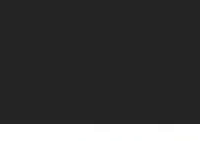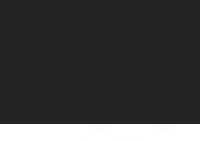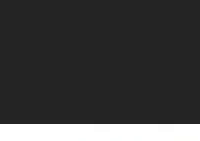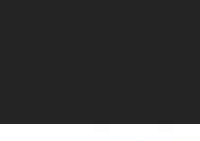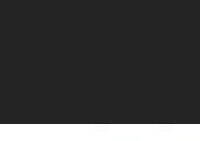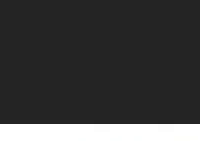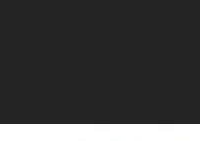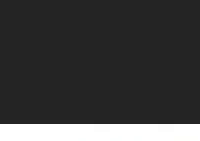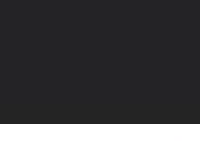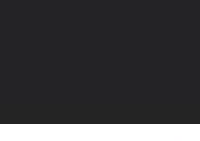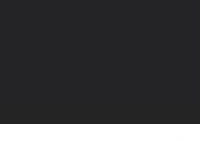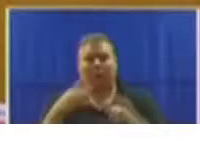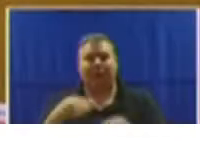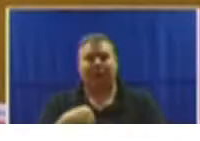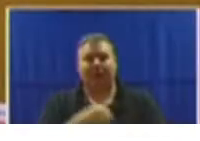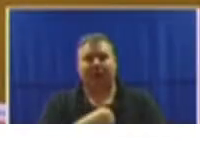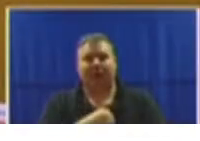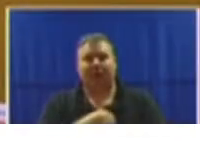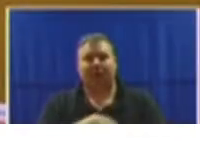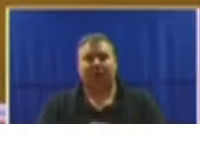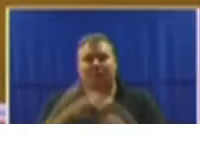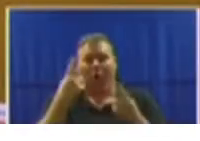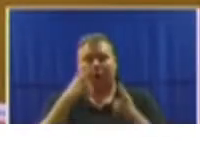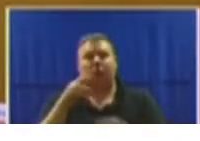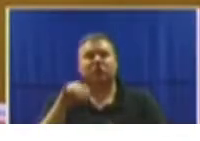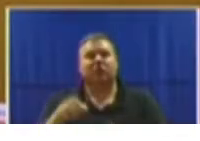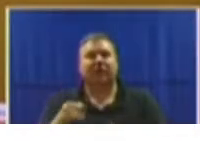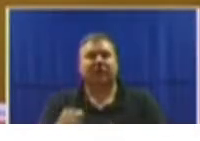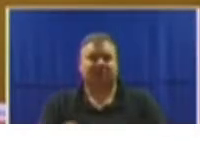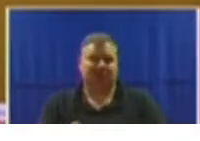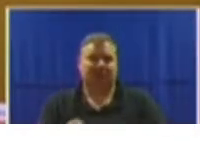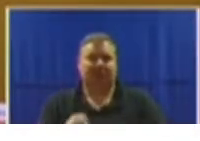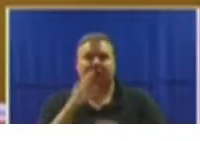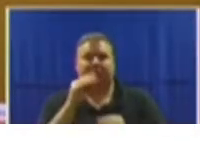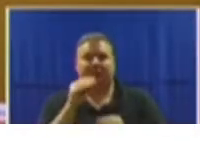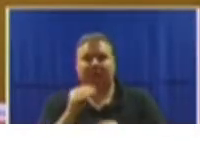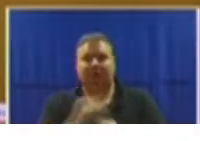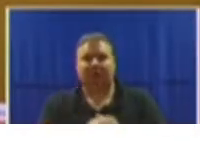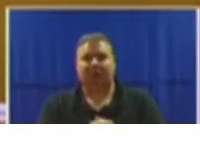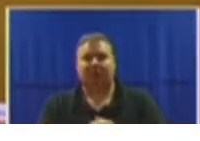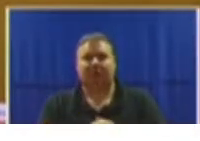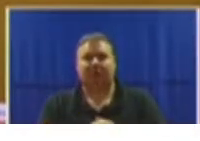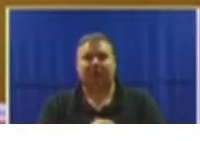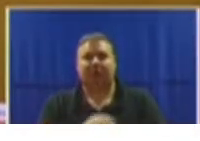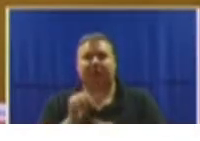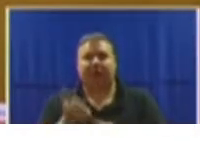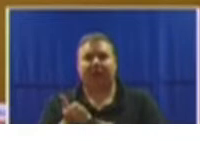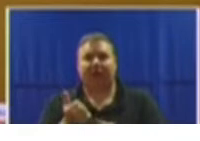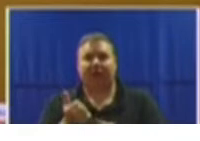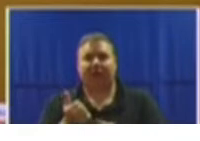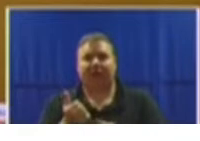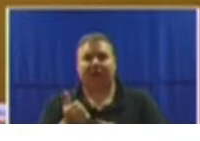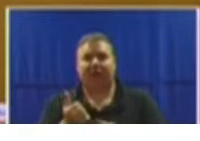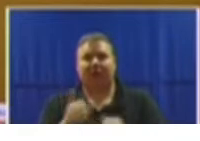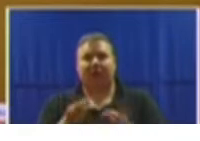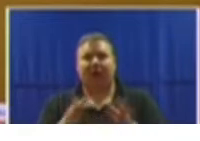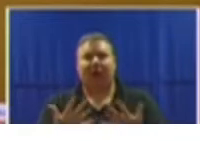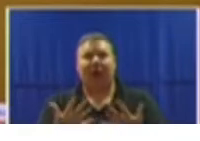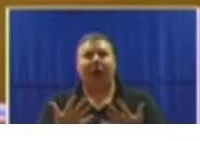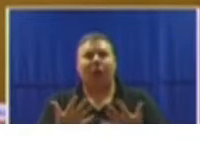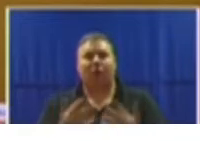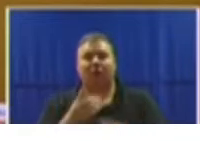I will allow honorable Gyanki to speak, after which I will allow each